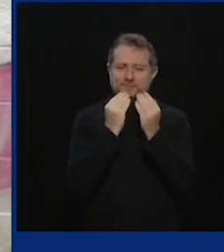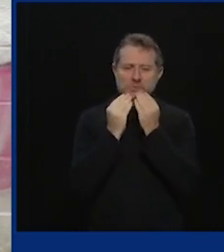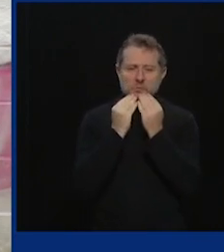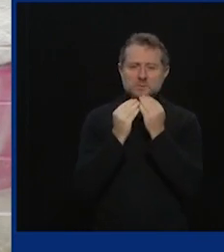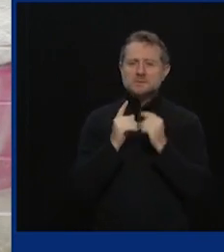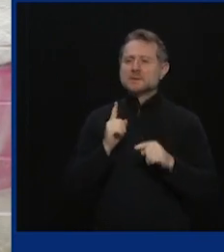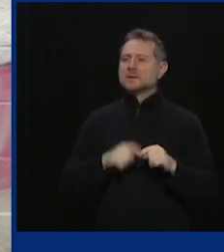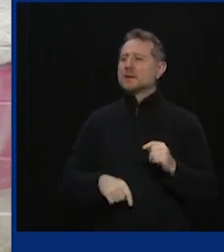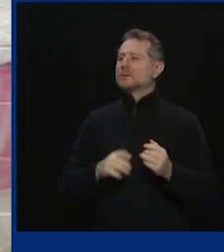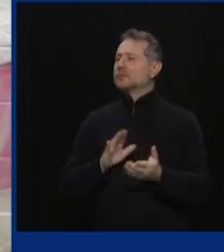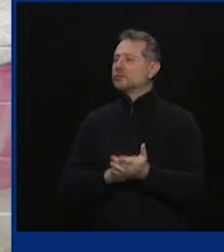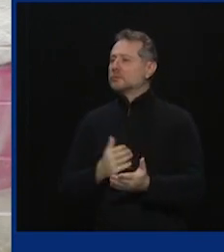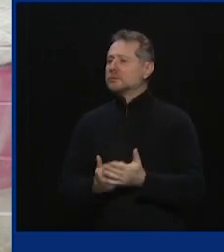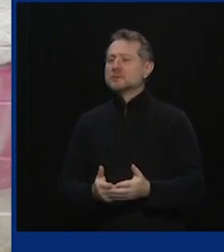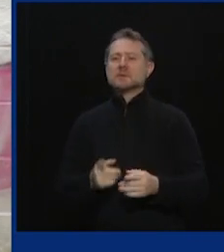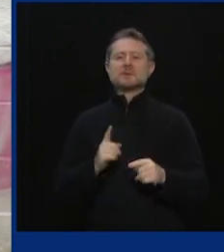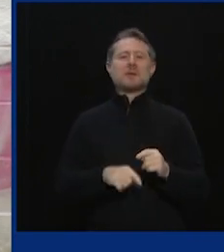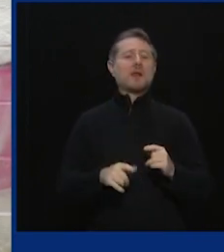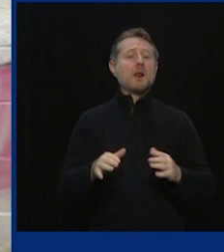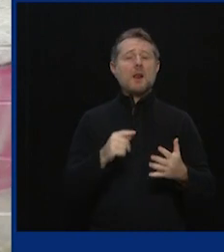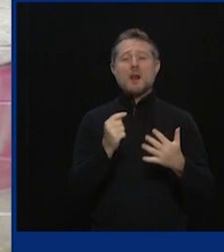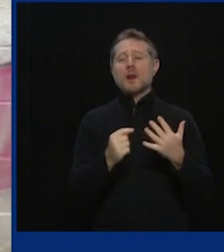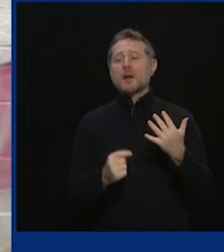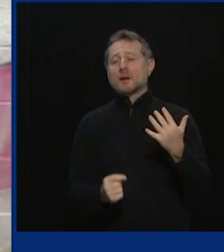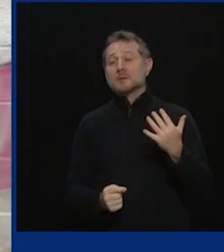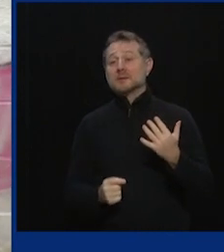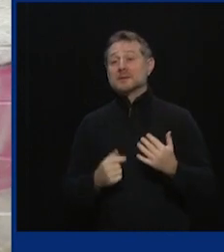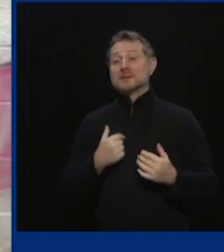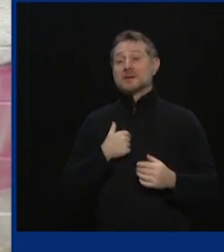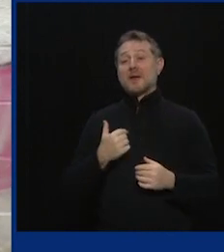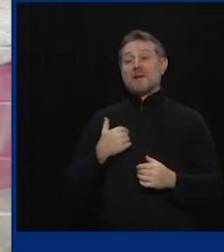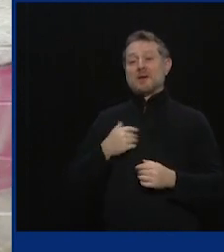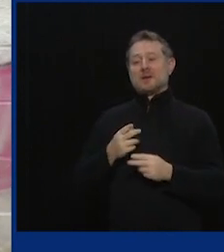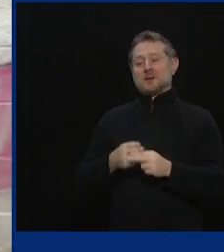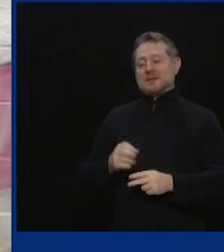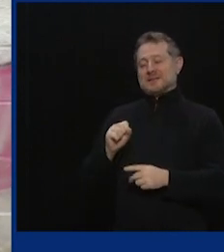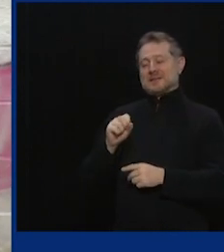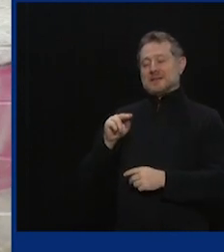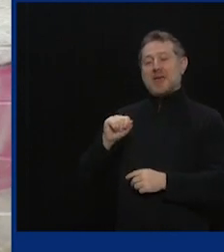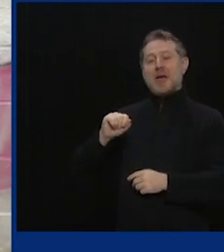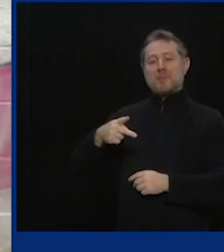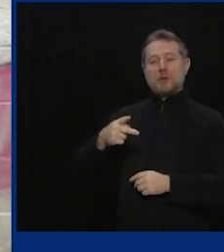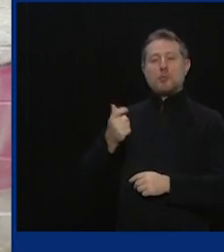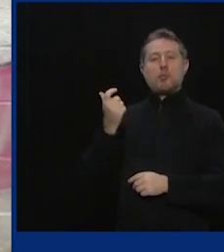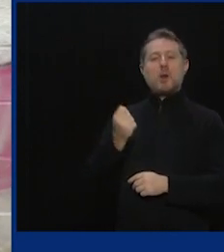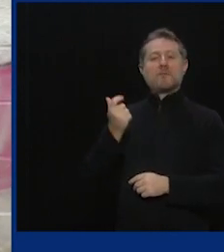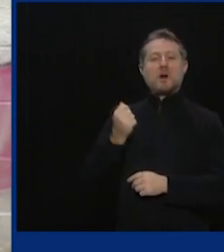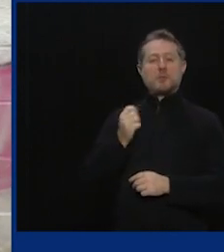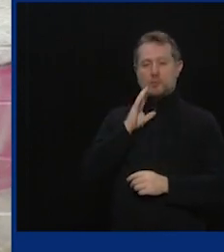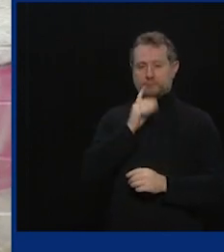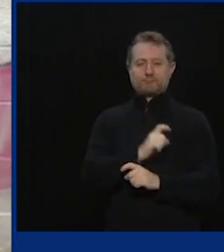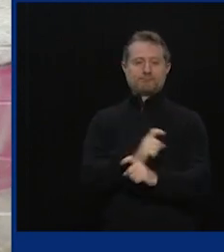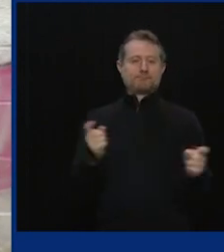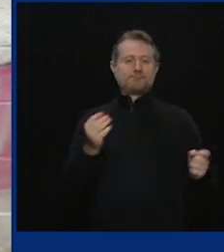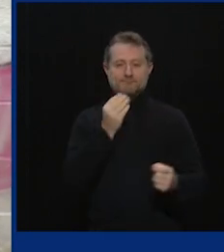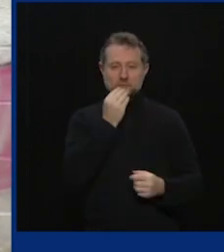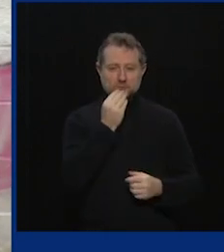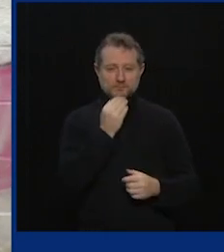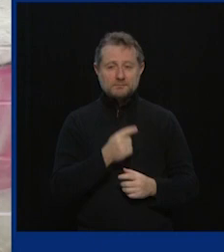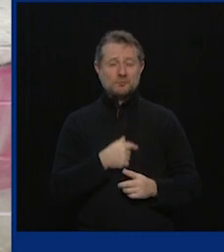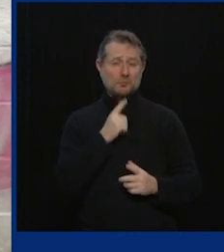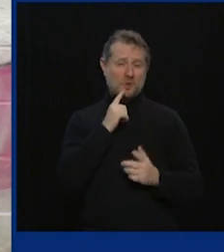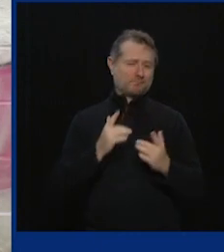with SNAP benefits in their dwelling spaces. It is an exciting day for all of us who've advocated for